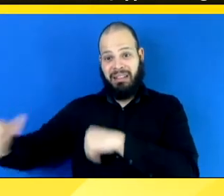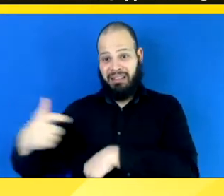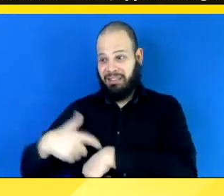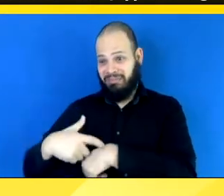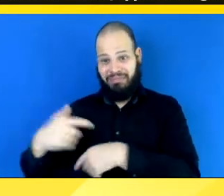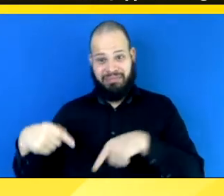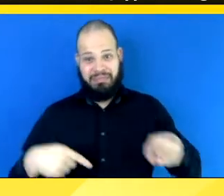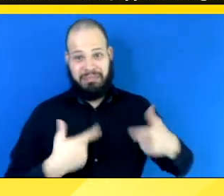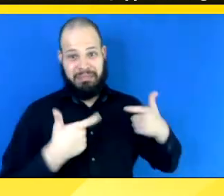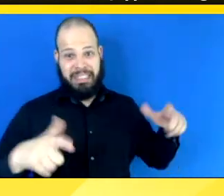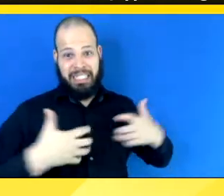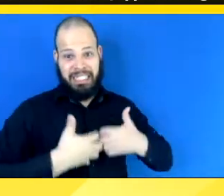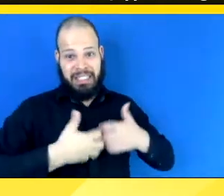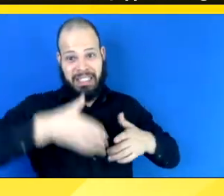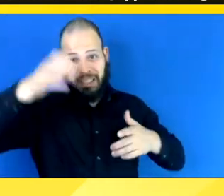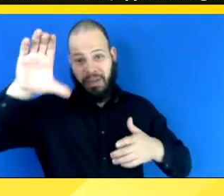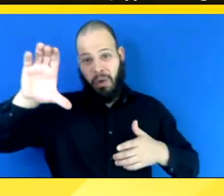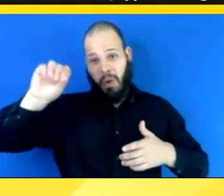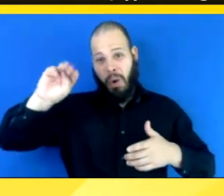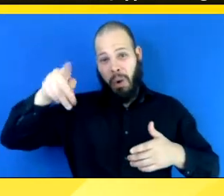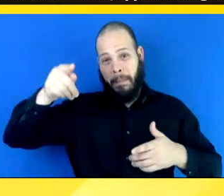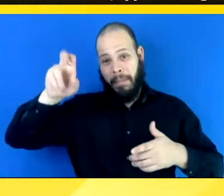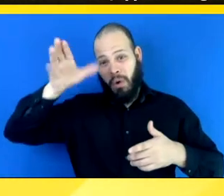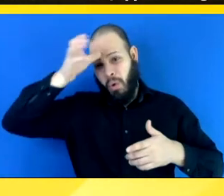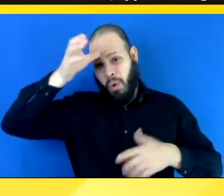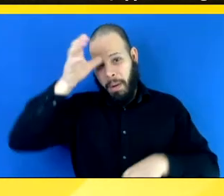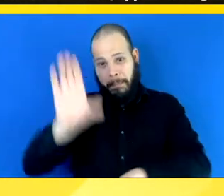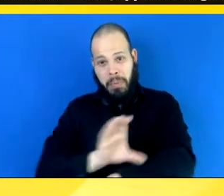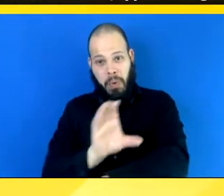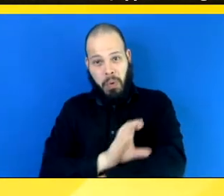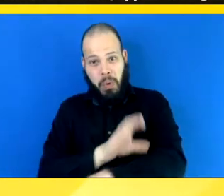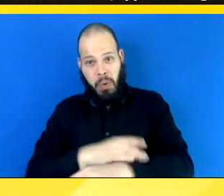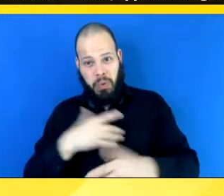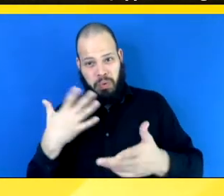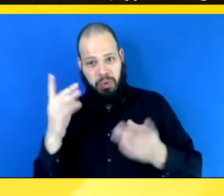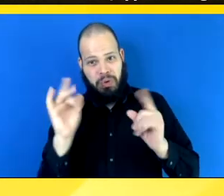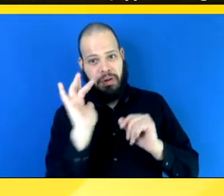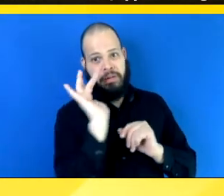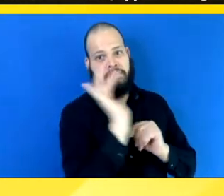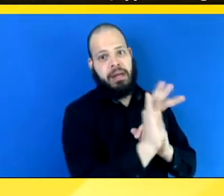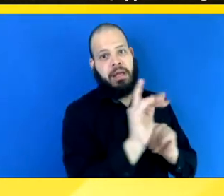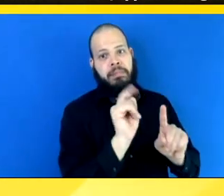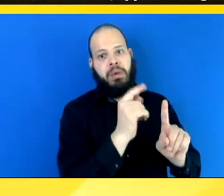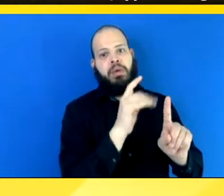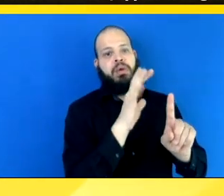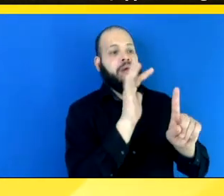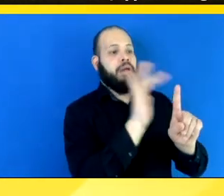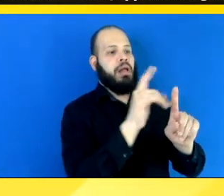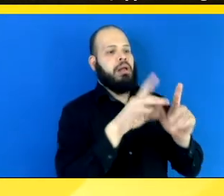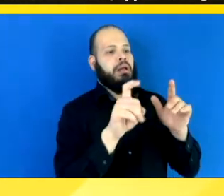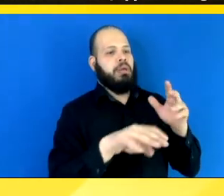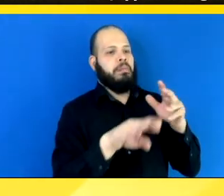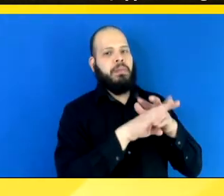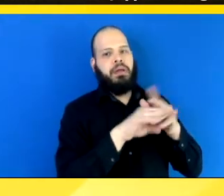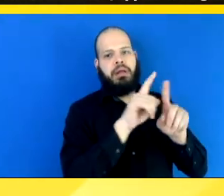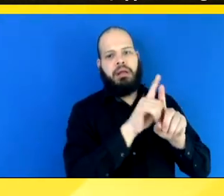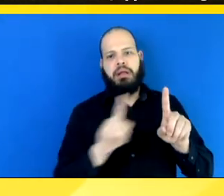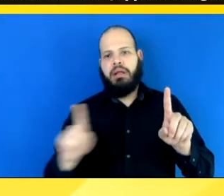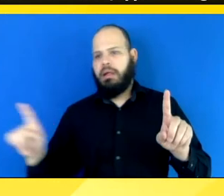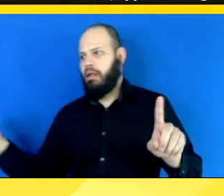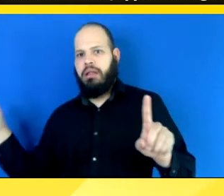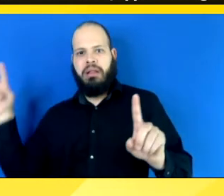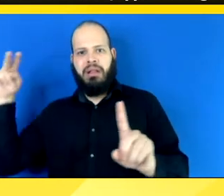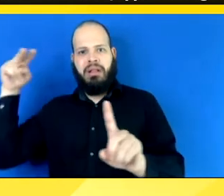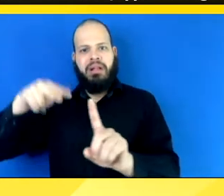know to go to this machine here or to go to this machine here. They'll walk by, they'll look at it, and they'll let you stand